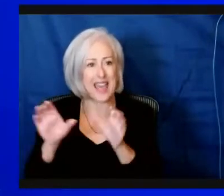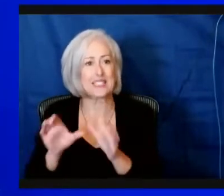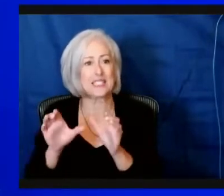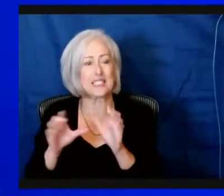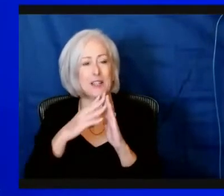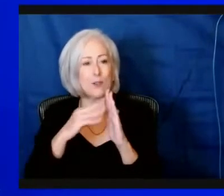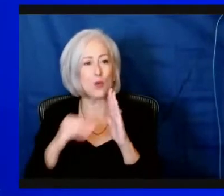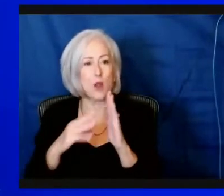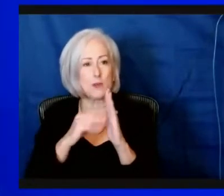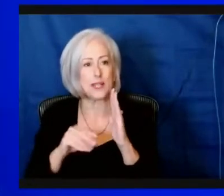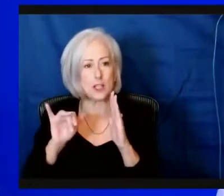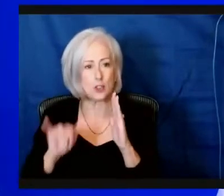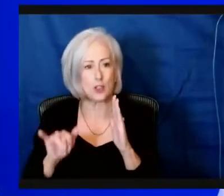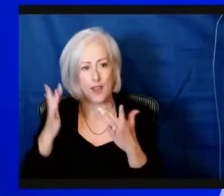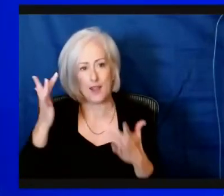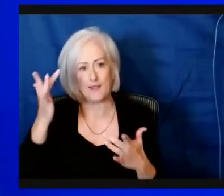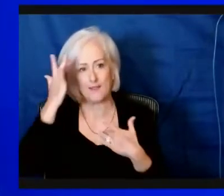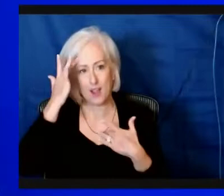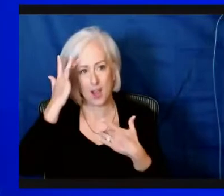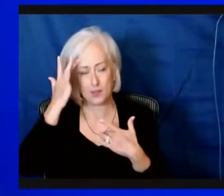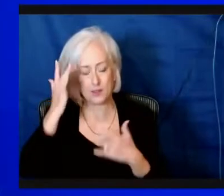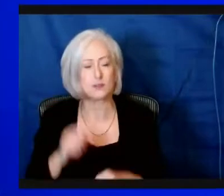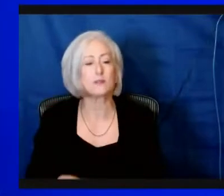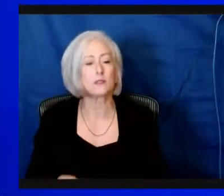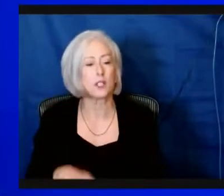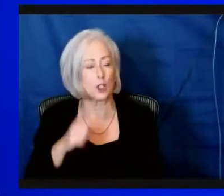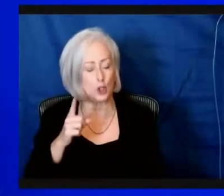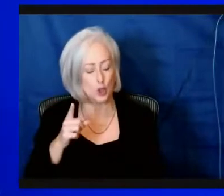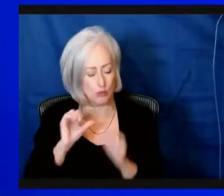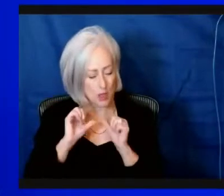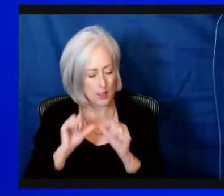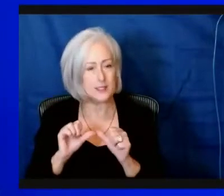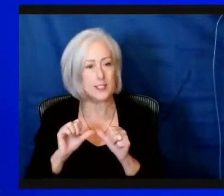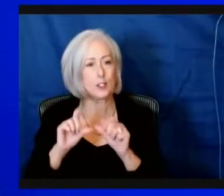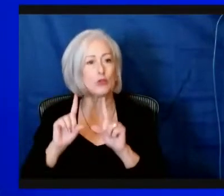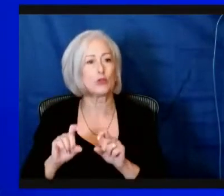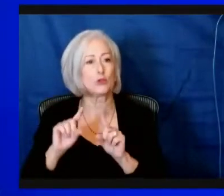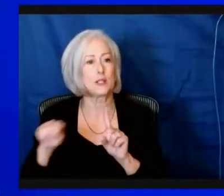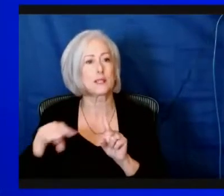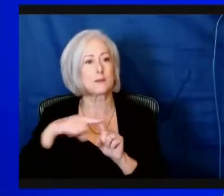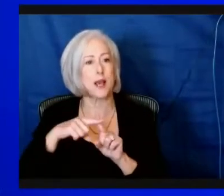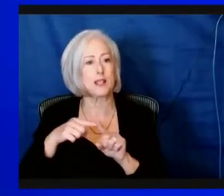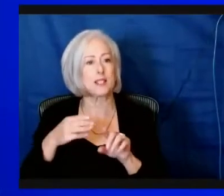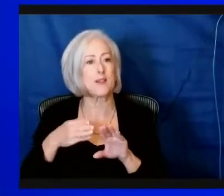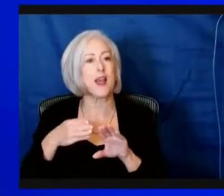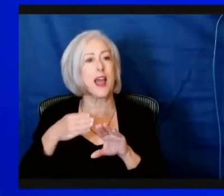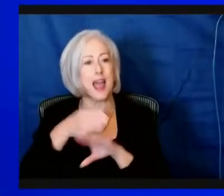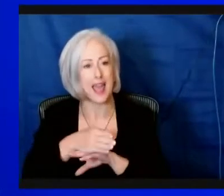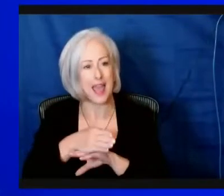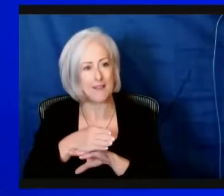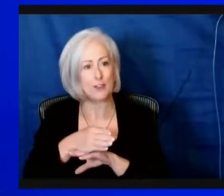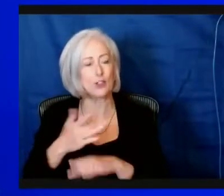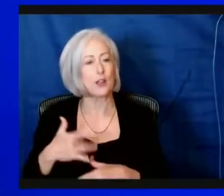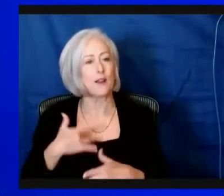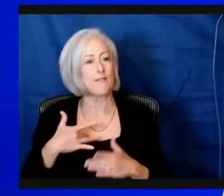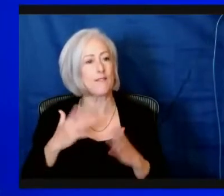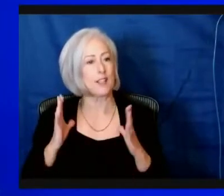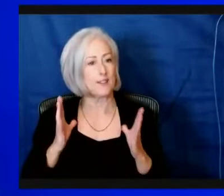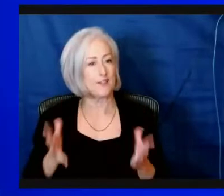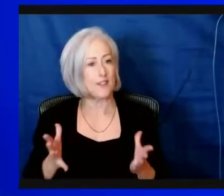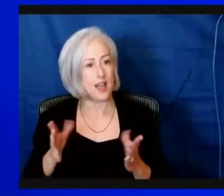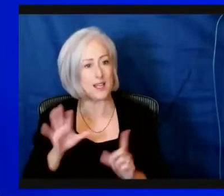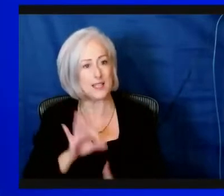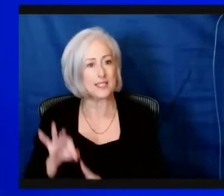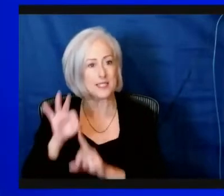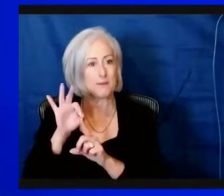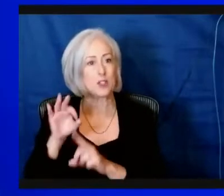But overall, we know that you can continue to test positive even after symptoms subside, especially with PCR tests. So I don't know if